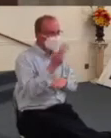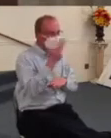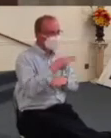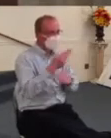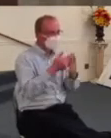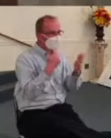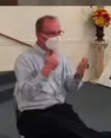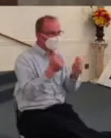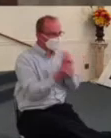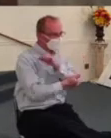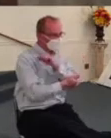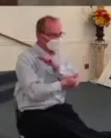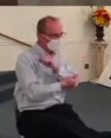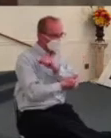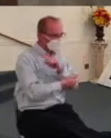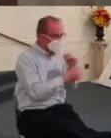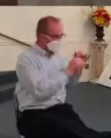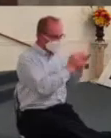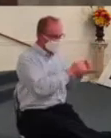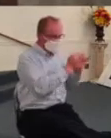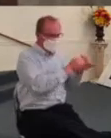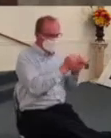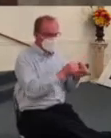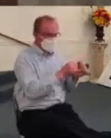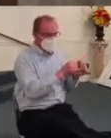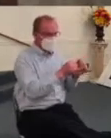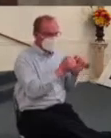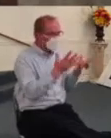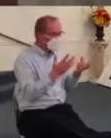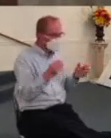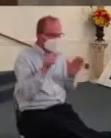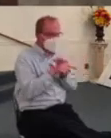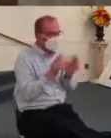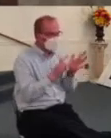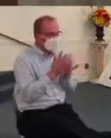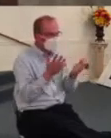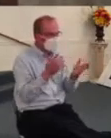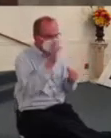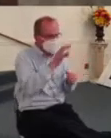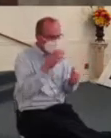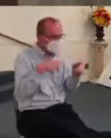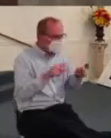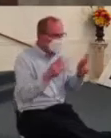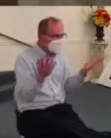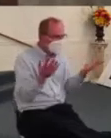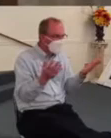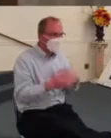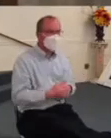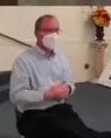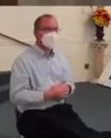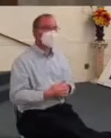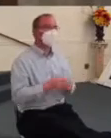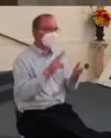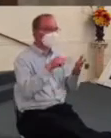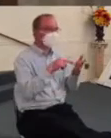Jesus. They're looking for an opportunity. Read this, beginning in verse